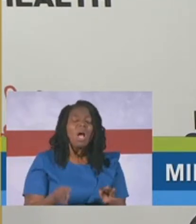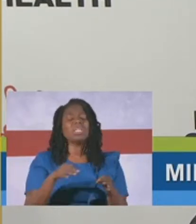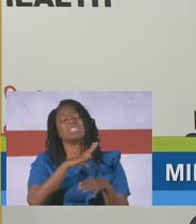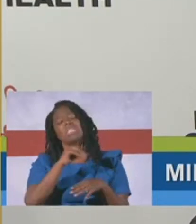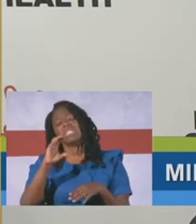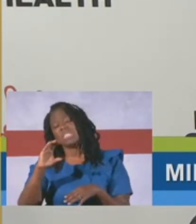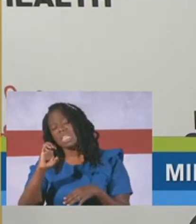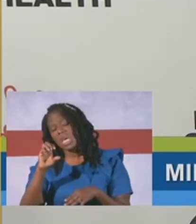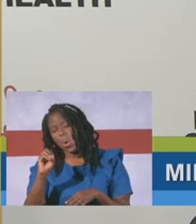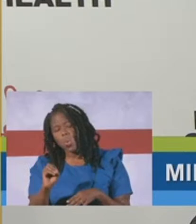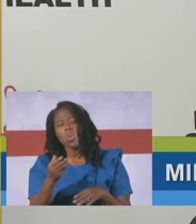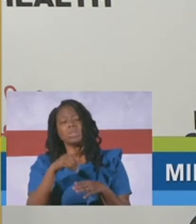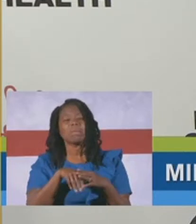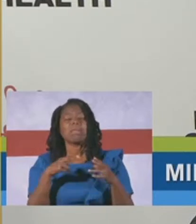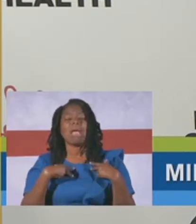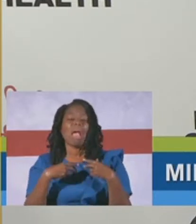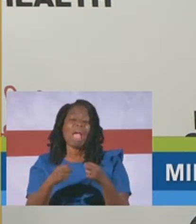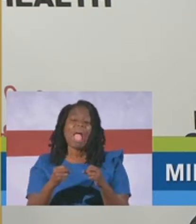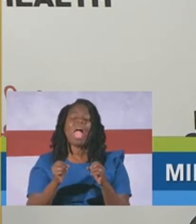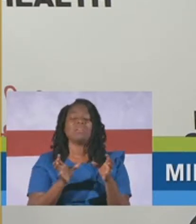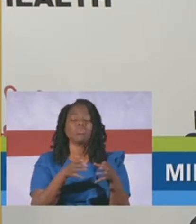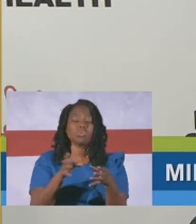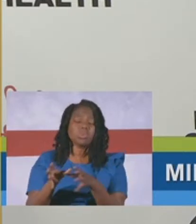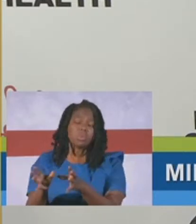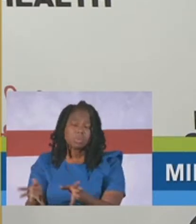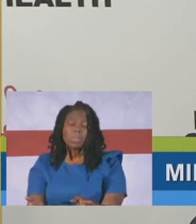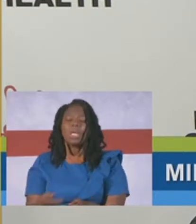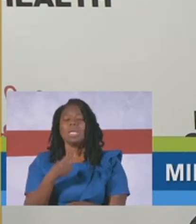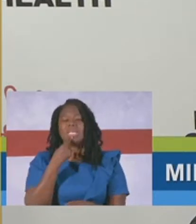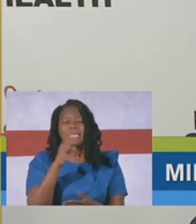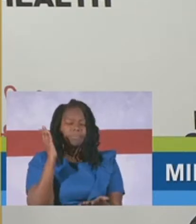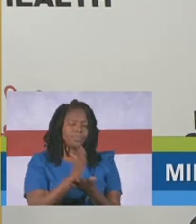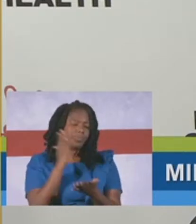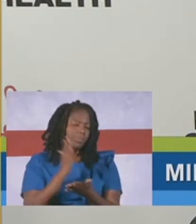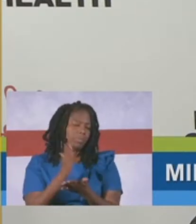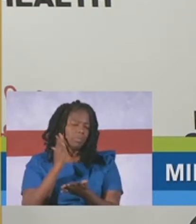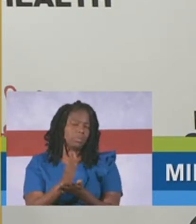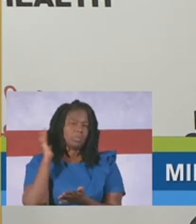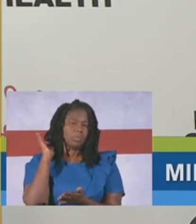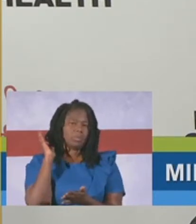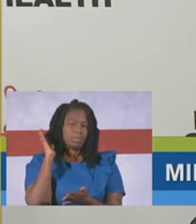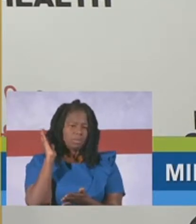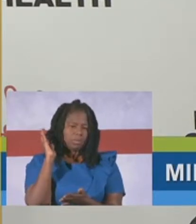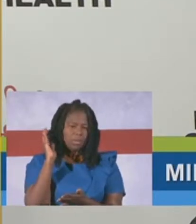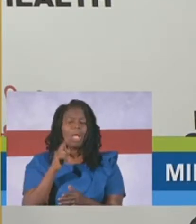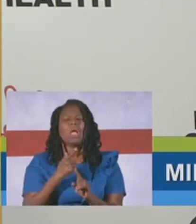CEOs, and we'll be pulling stock back from the system from